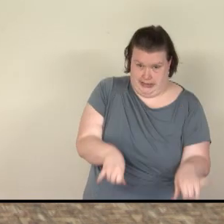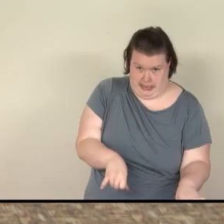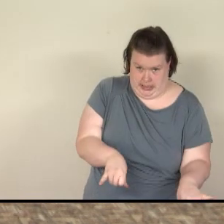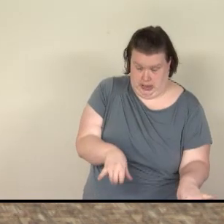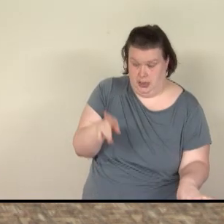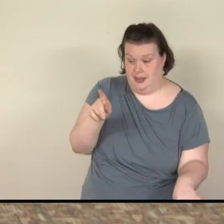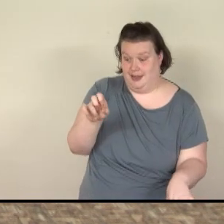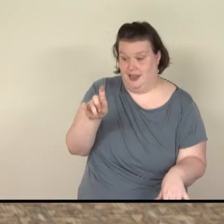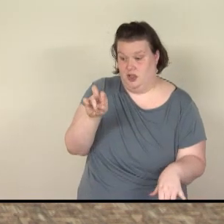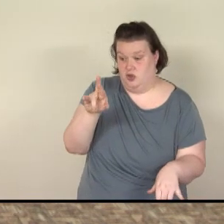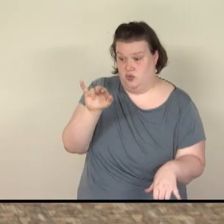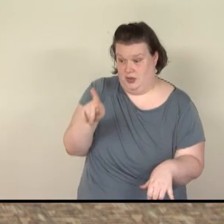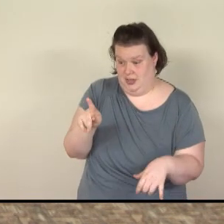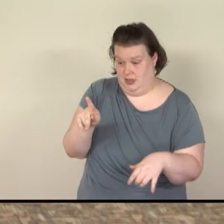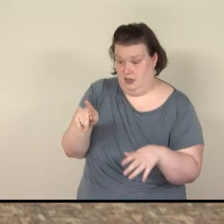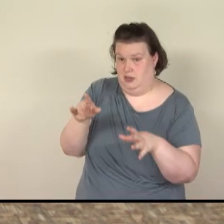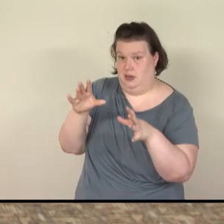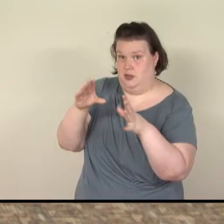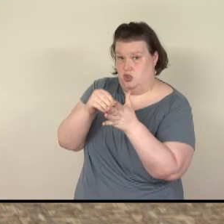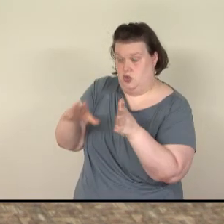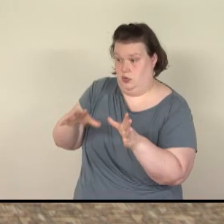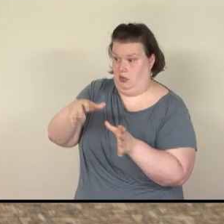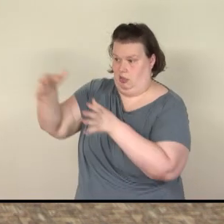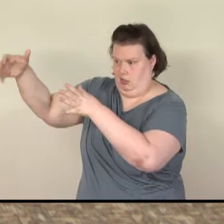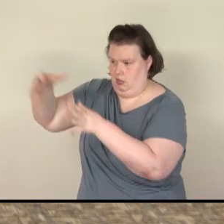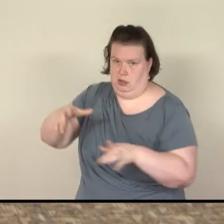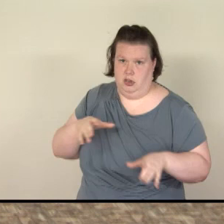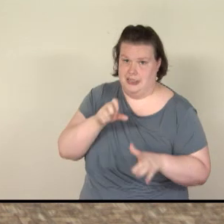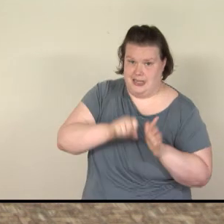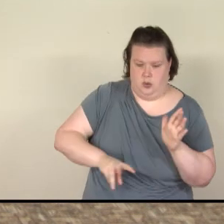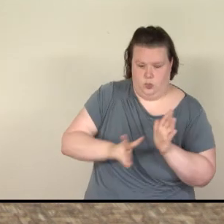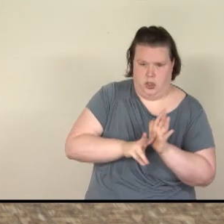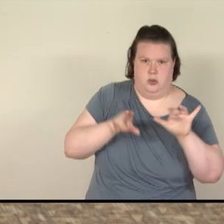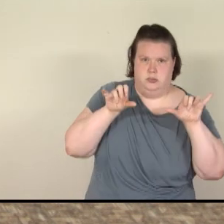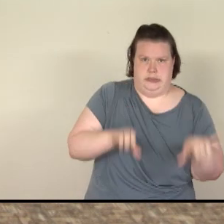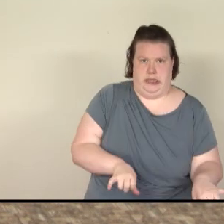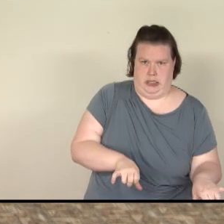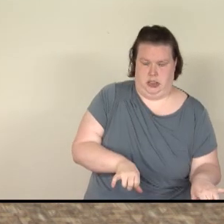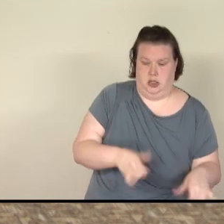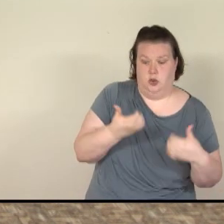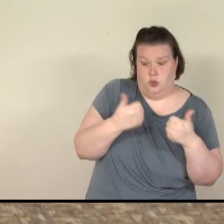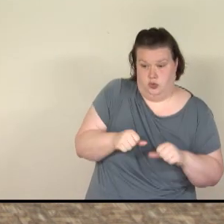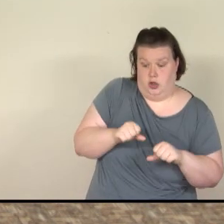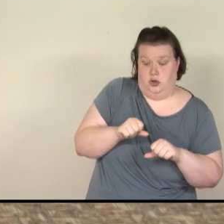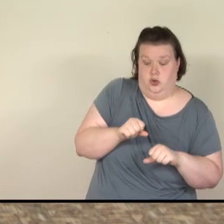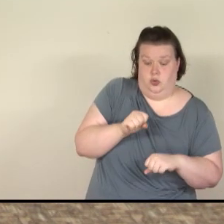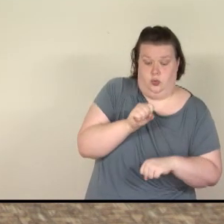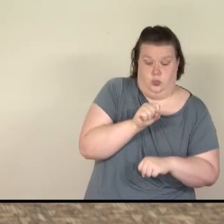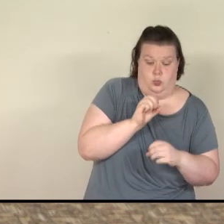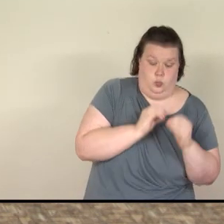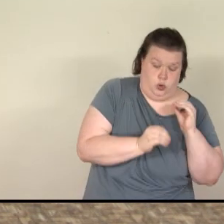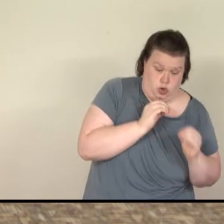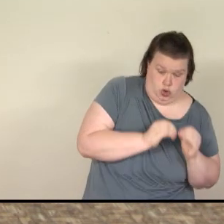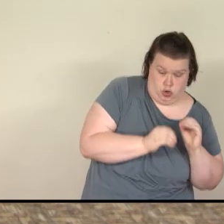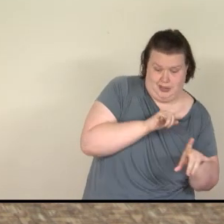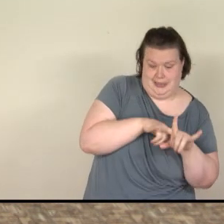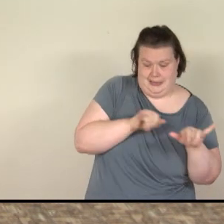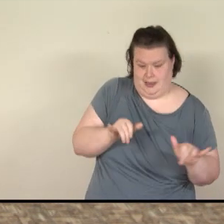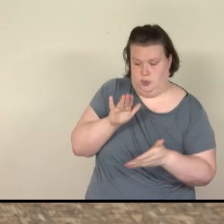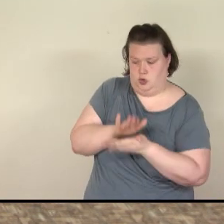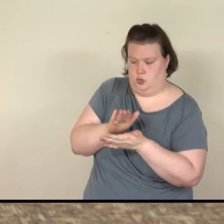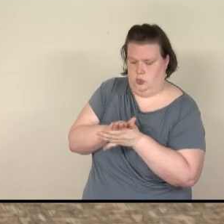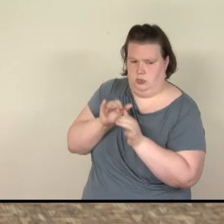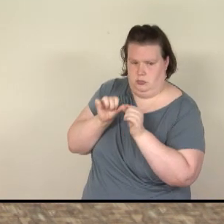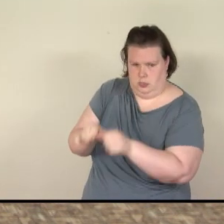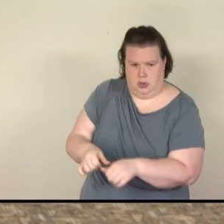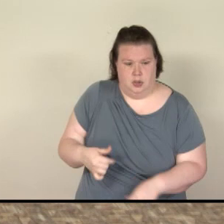we are at Kendrick. So we're trying to work around the facility that we have while we keep the school operational. I think it would